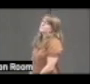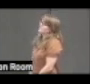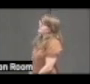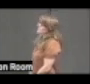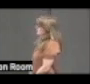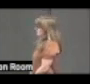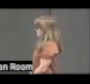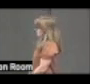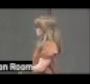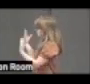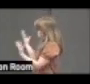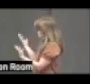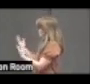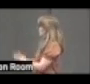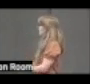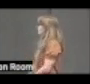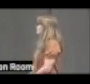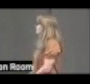my PhD